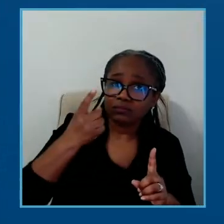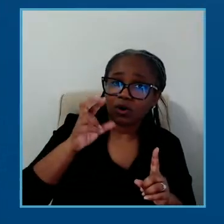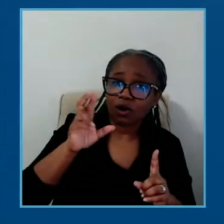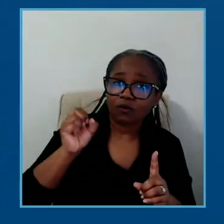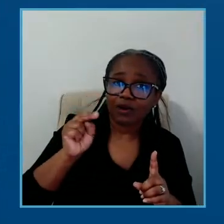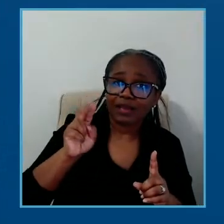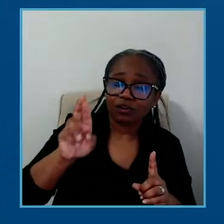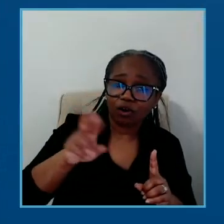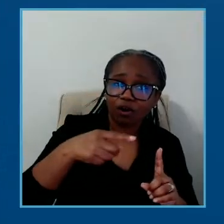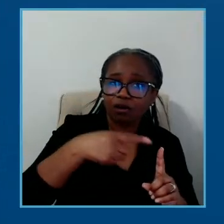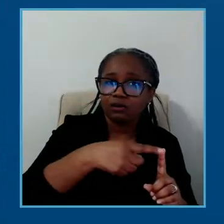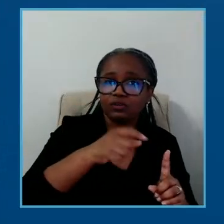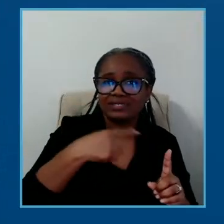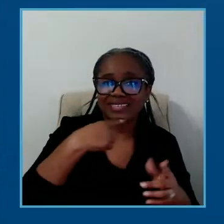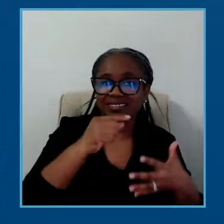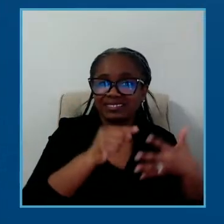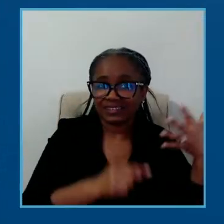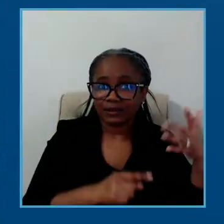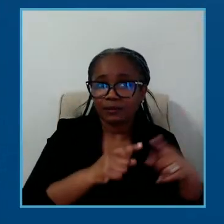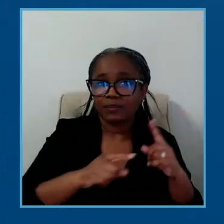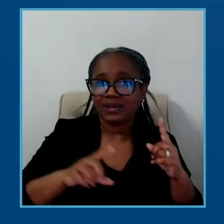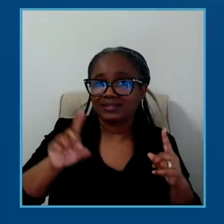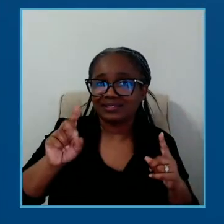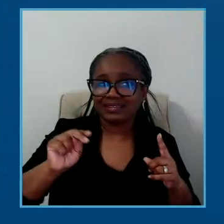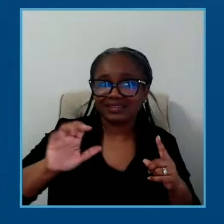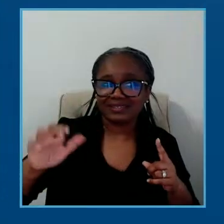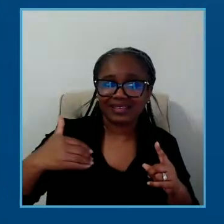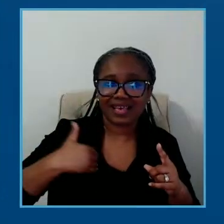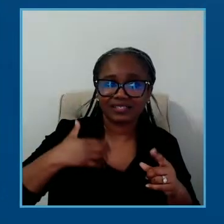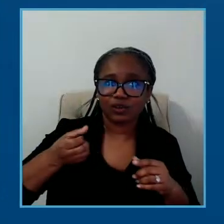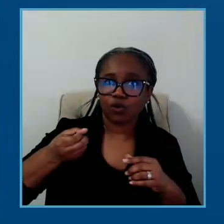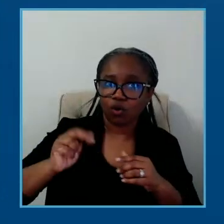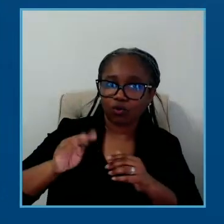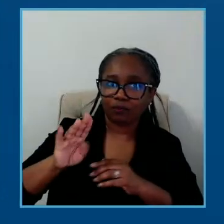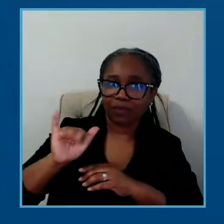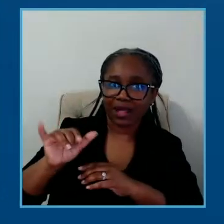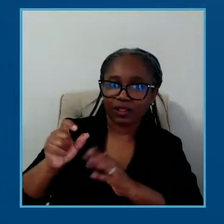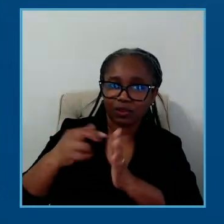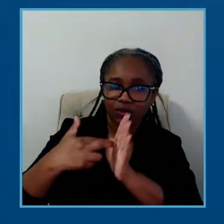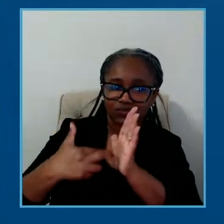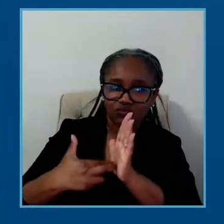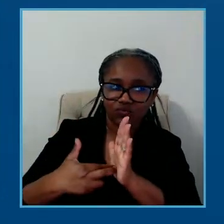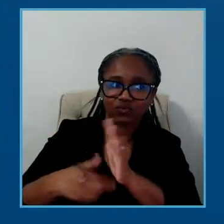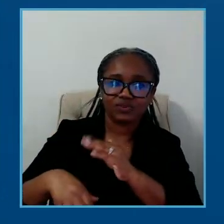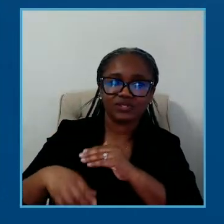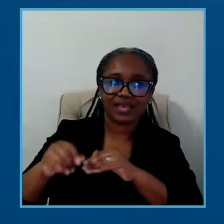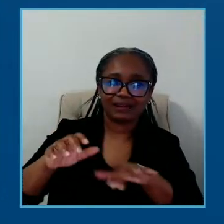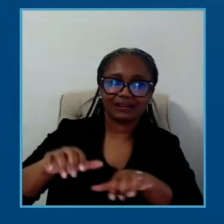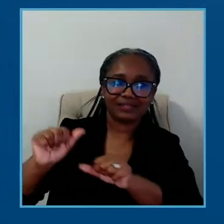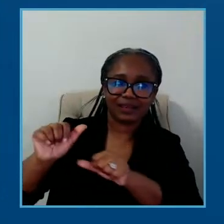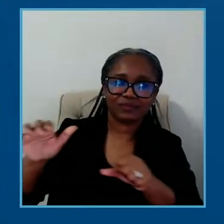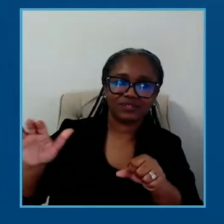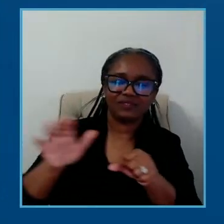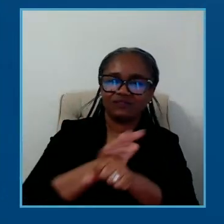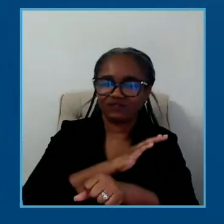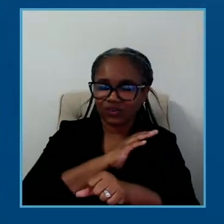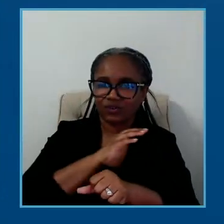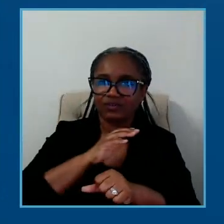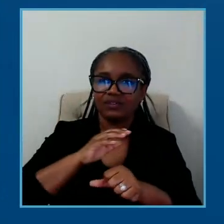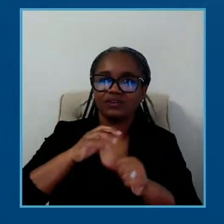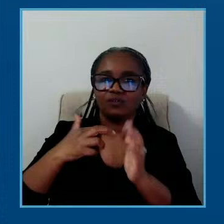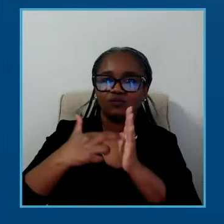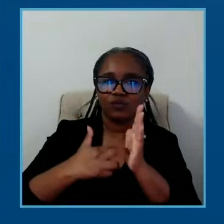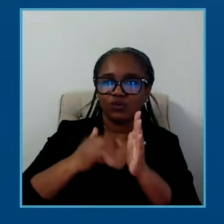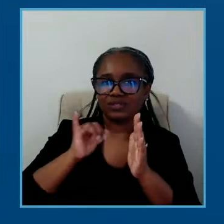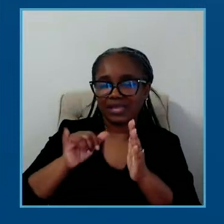rules adapted by the whole membership to conduct an election in ways that do raise questions under fundamental principles of